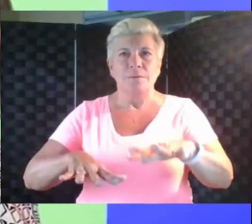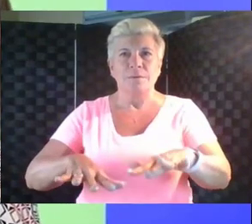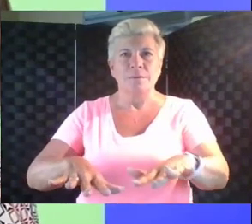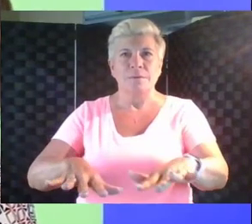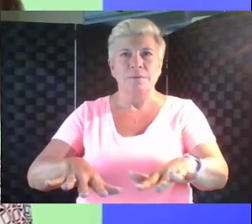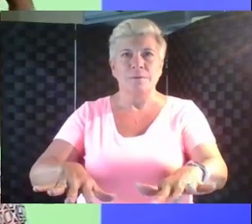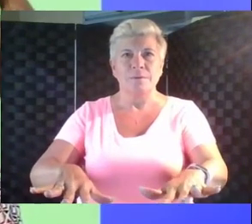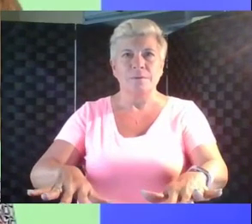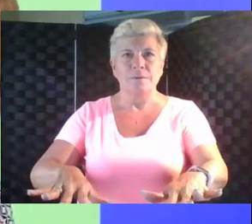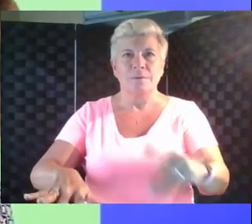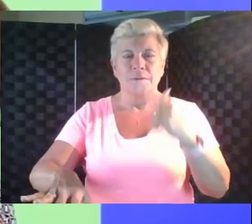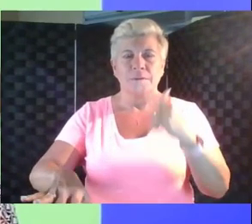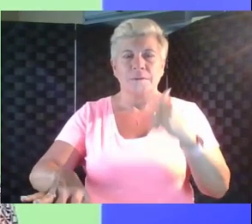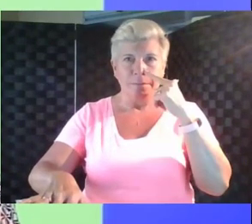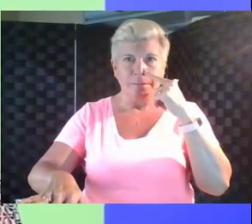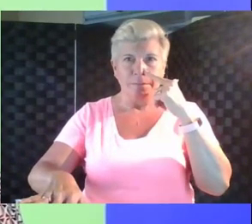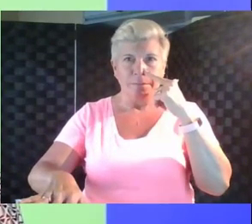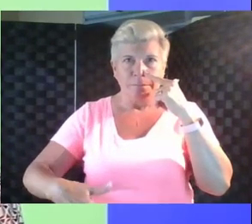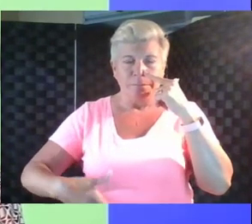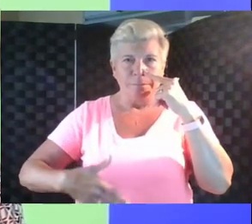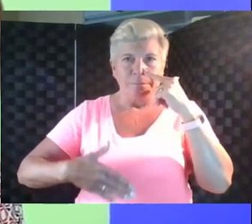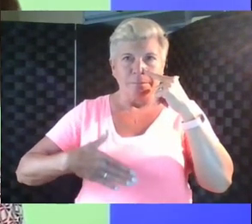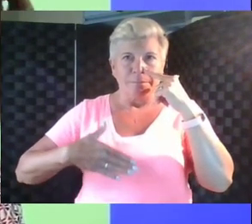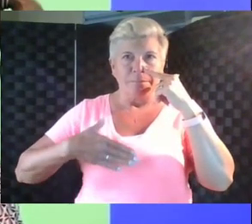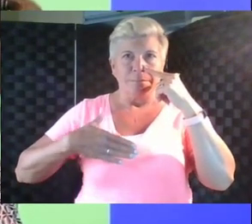Let it out. Let's take another big deep breath, a little bit bigger this time.